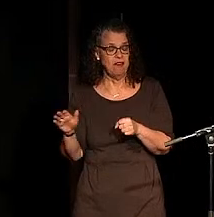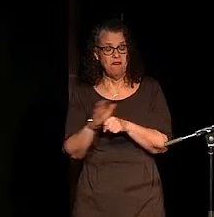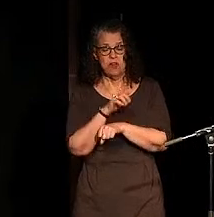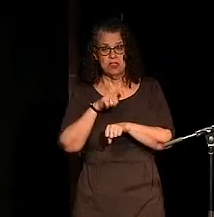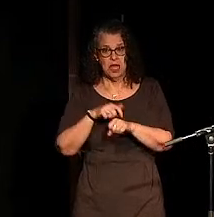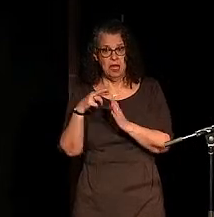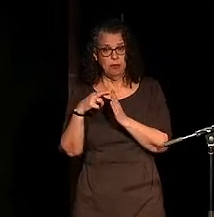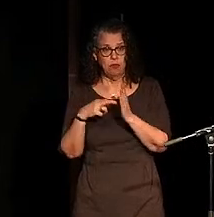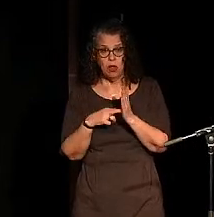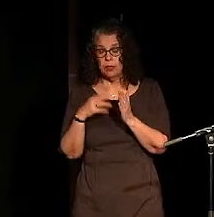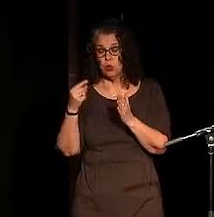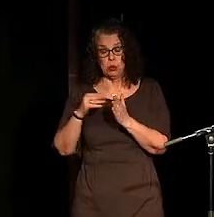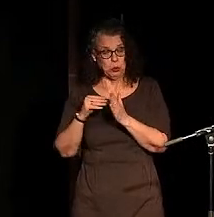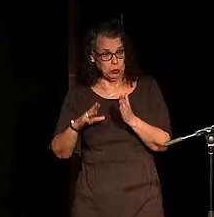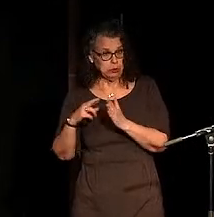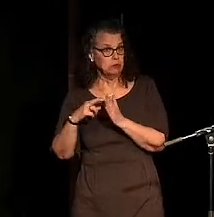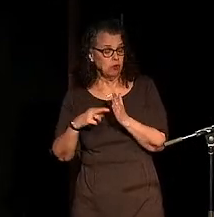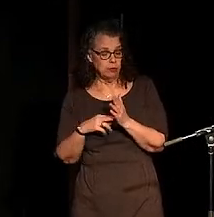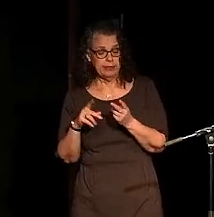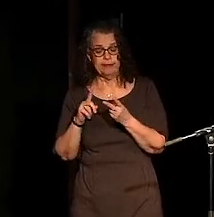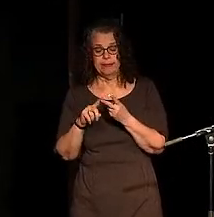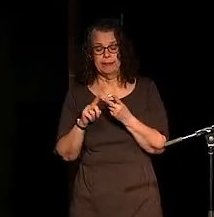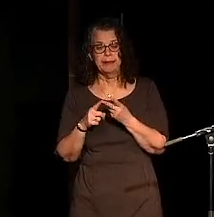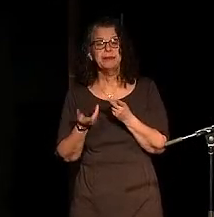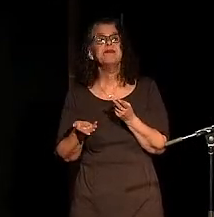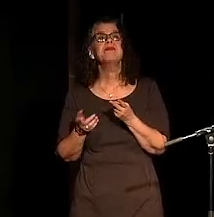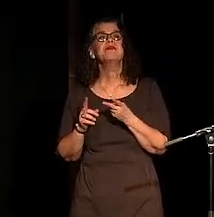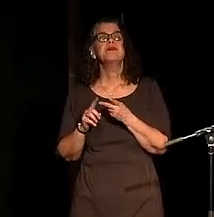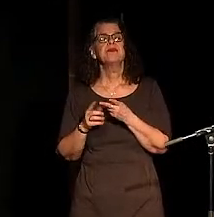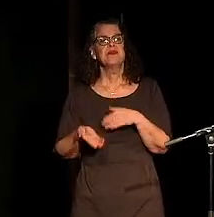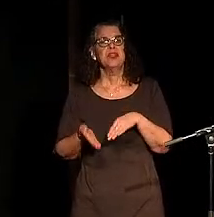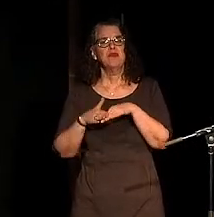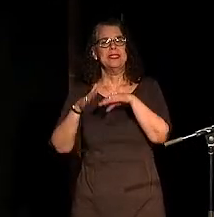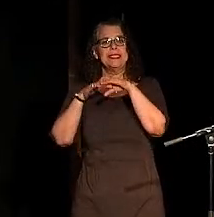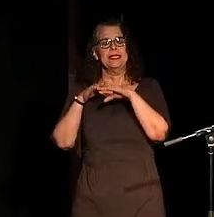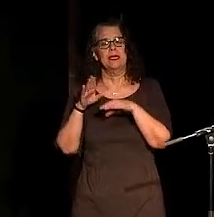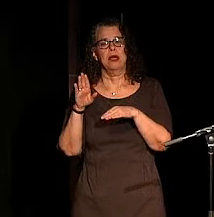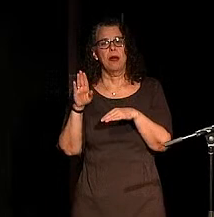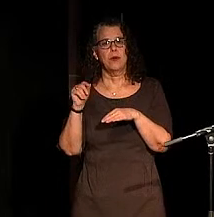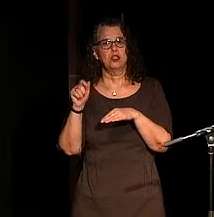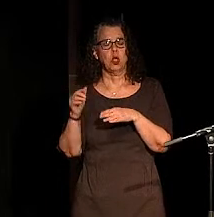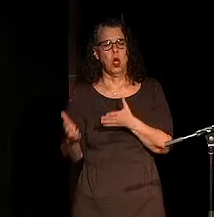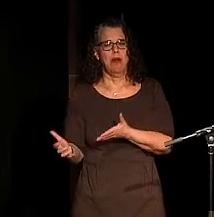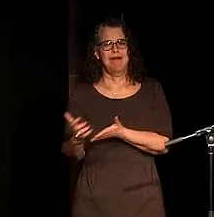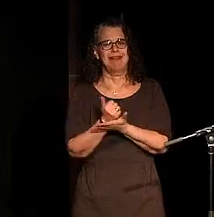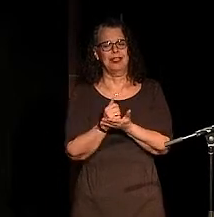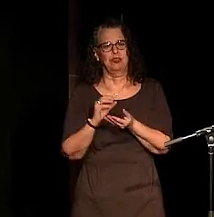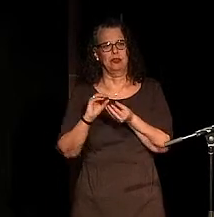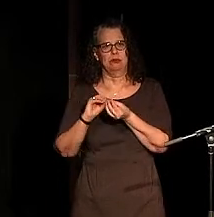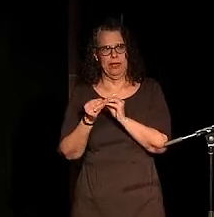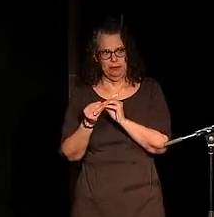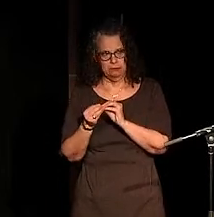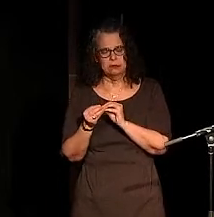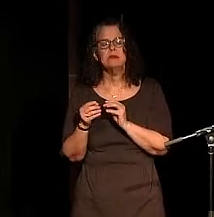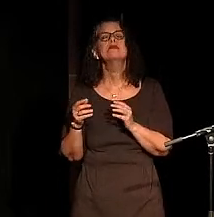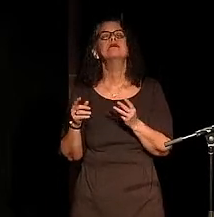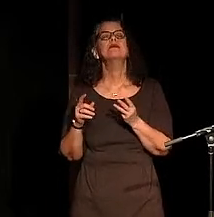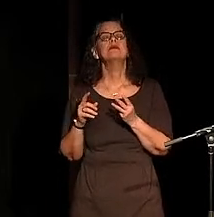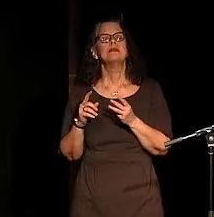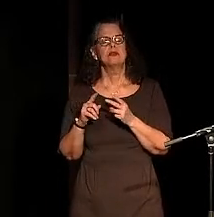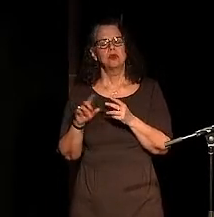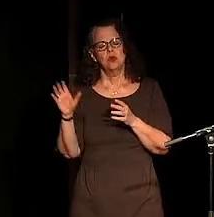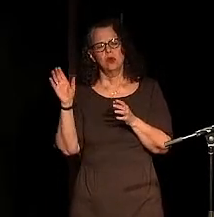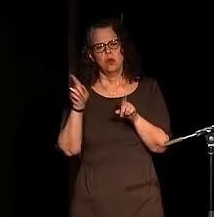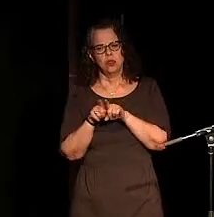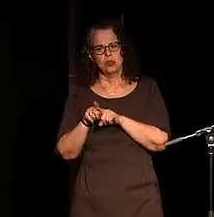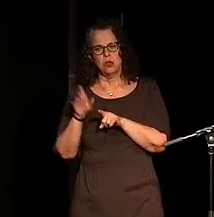or student enrollment. Increasing bursar collection rate. We're also looking for non-tax